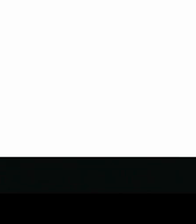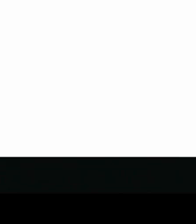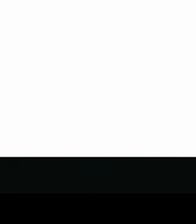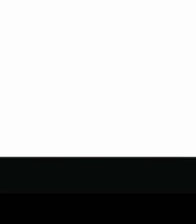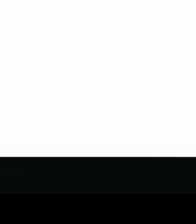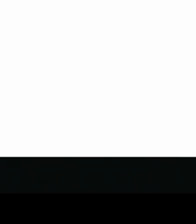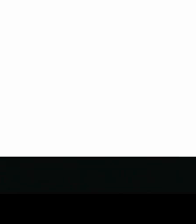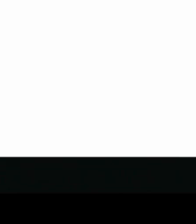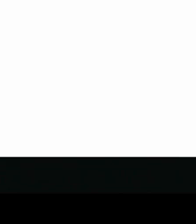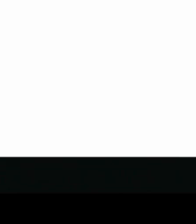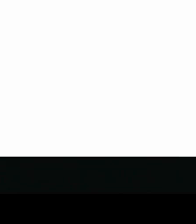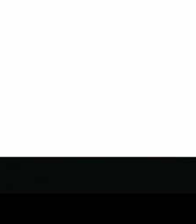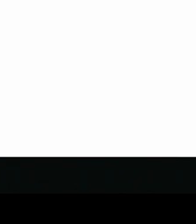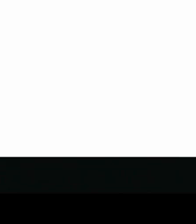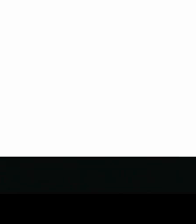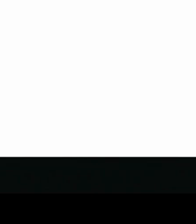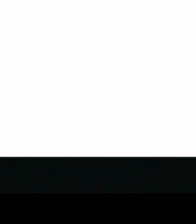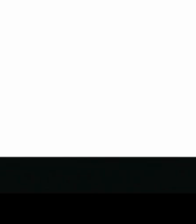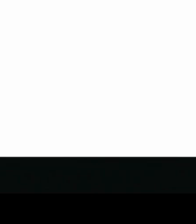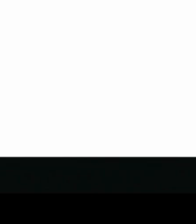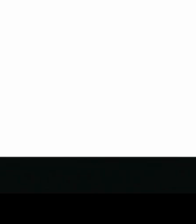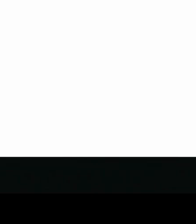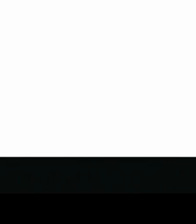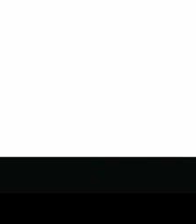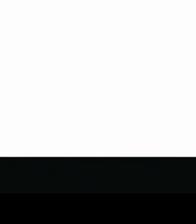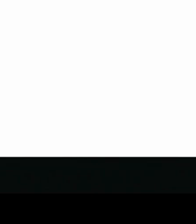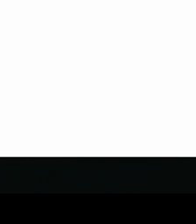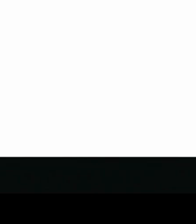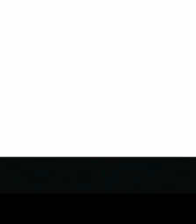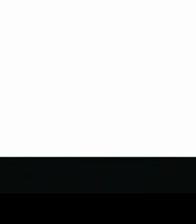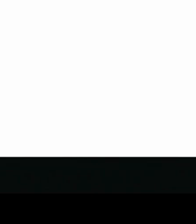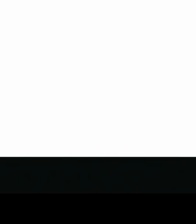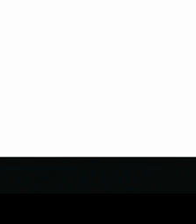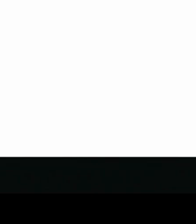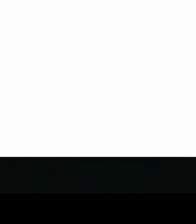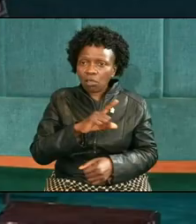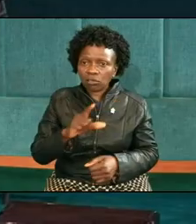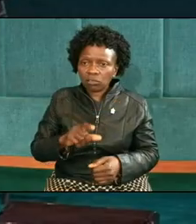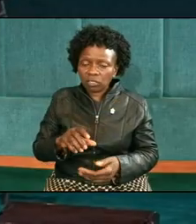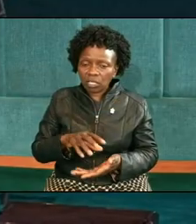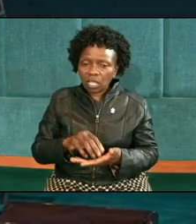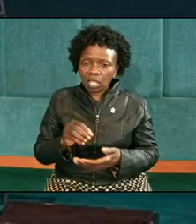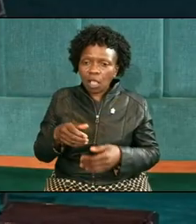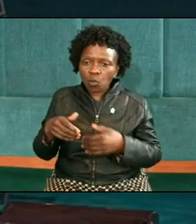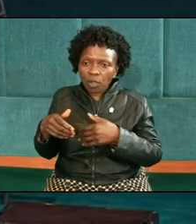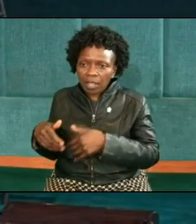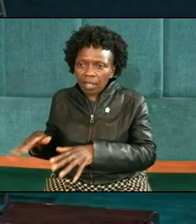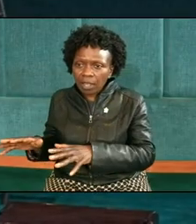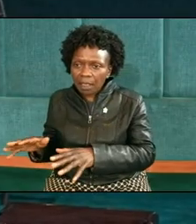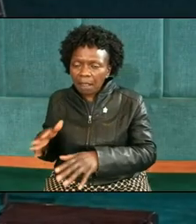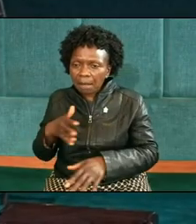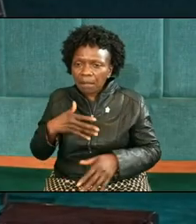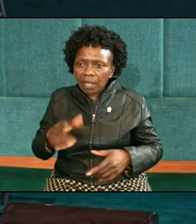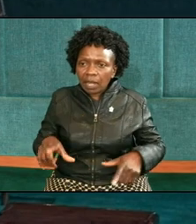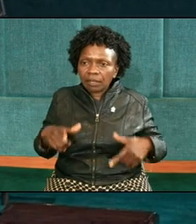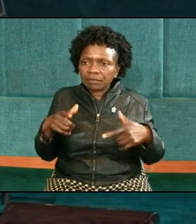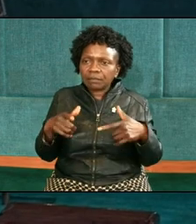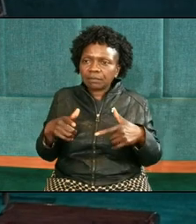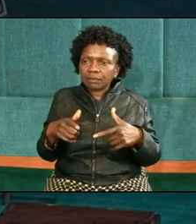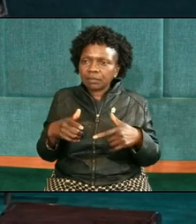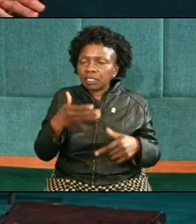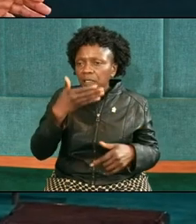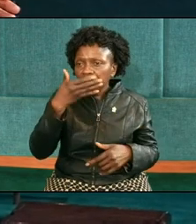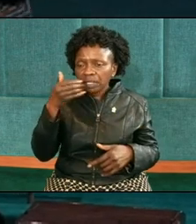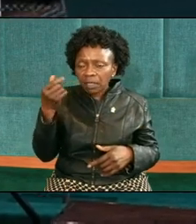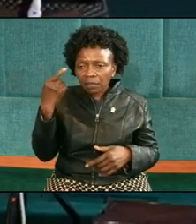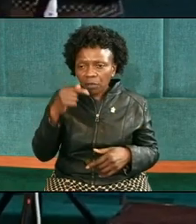He got so angry, he sat down, he says, Lord, take away my life, for it's better